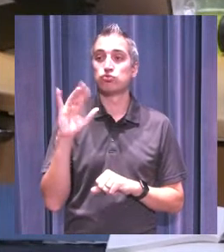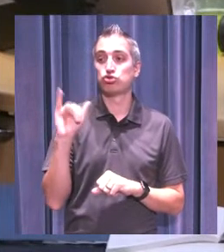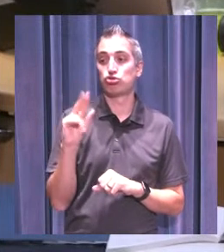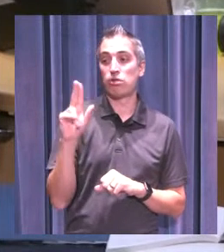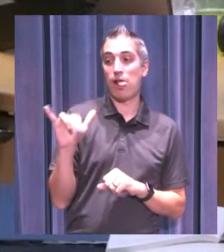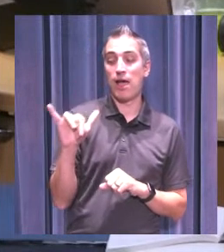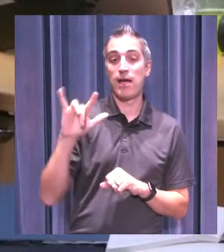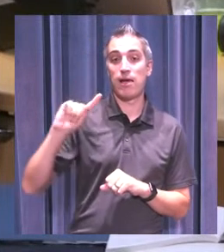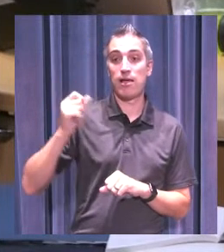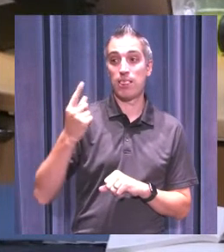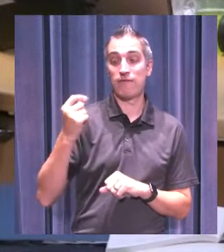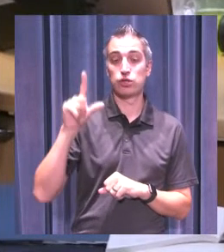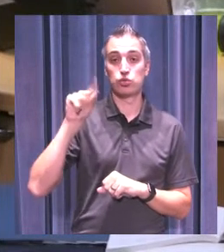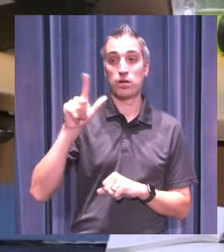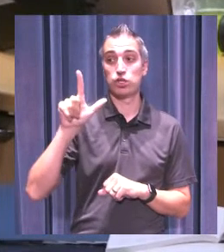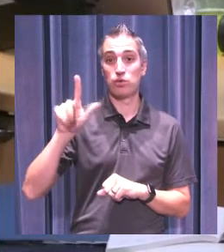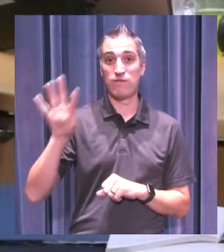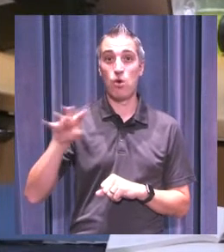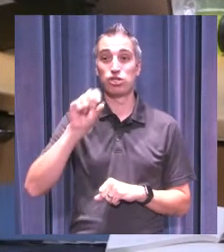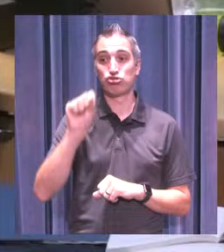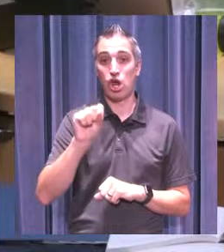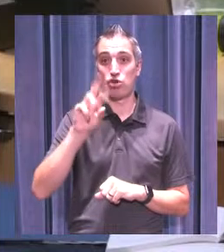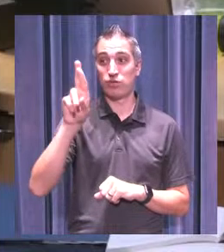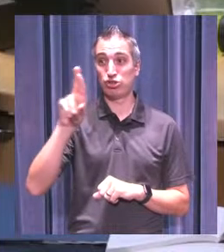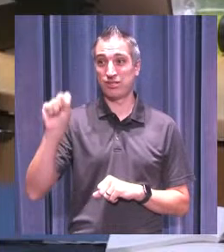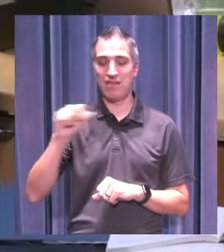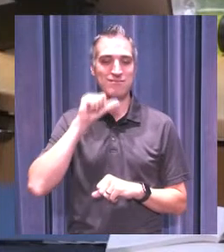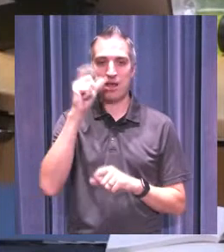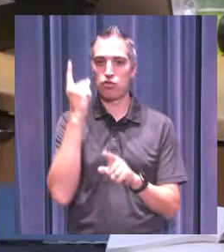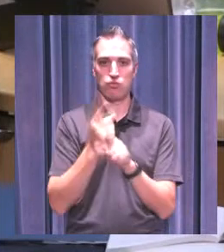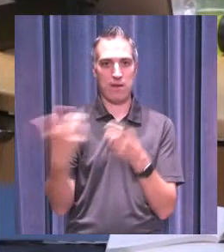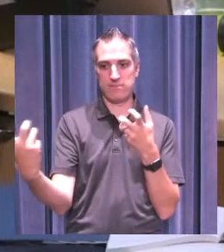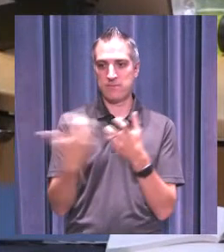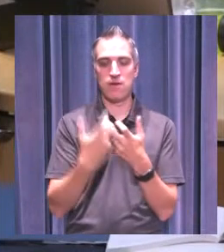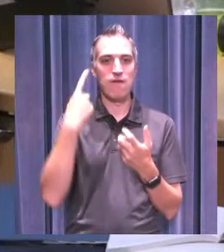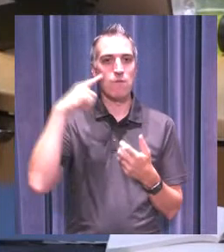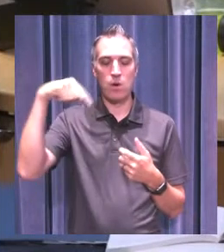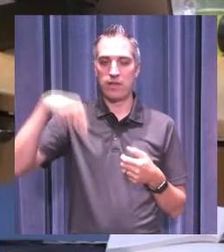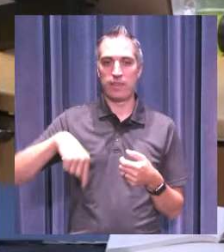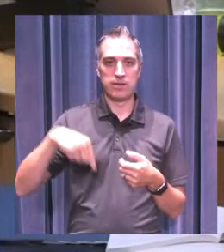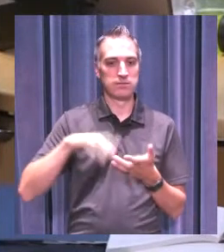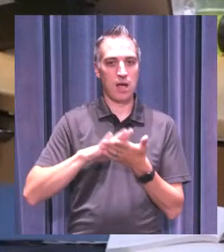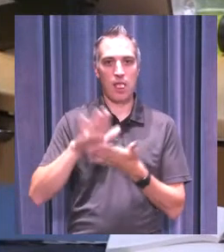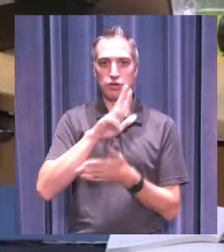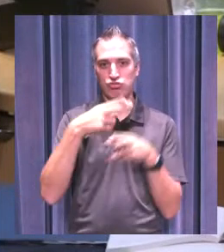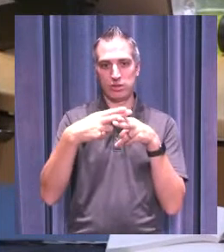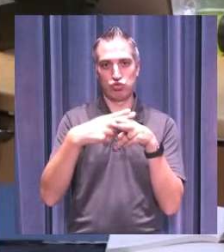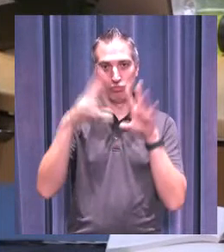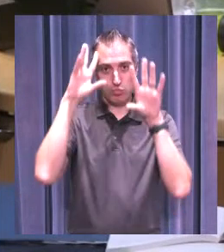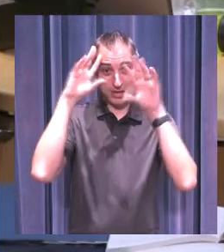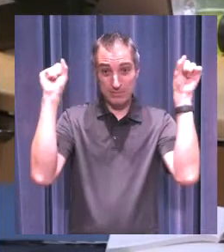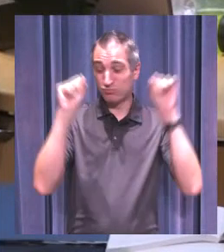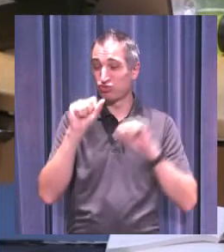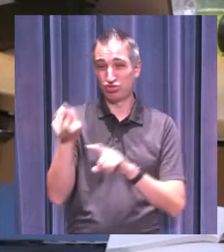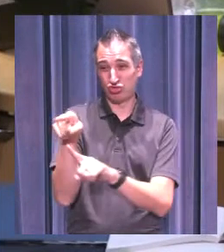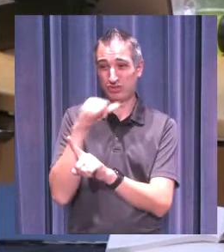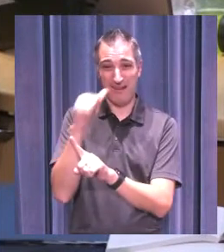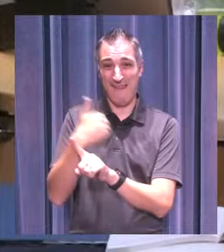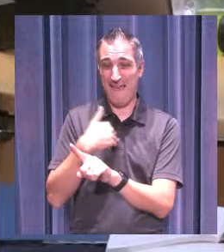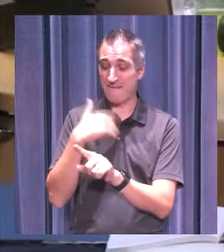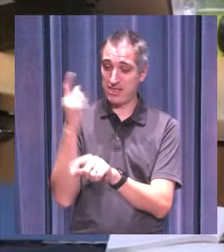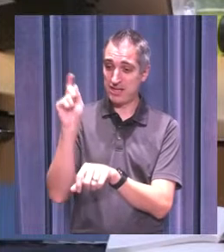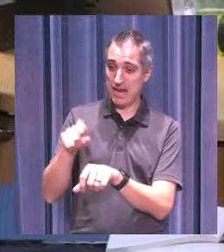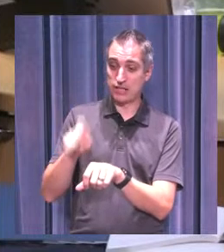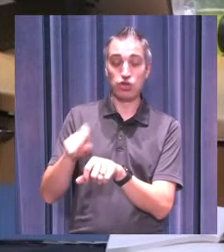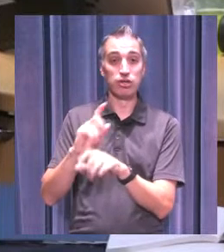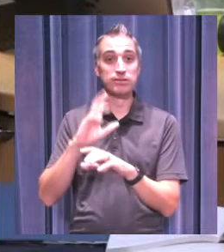2024. Shonda Richardson Snell is not the right fit for the position of this college's interim president. She doesn't have the necessary experience